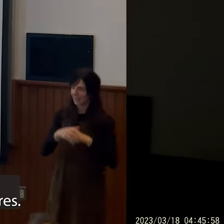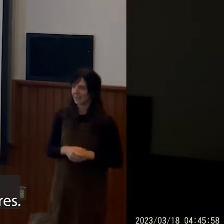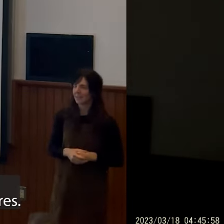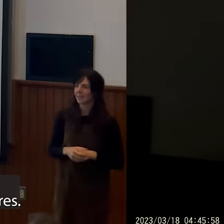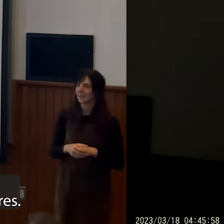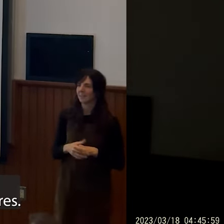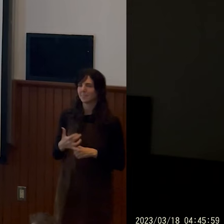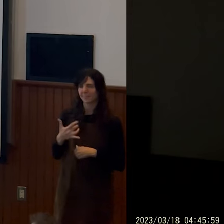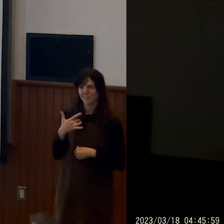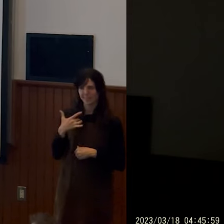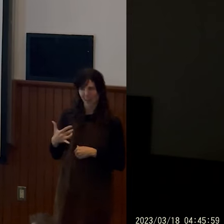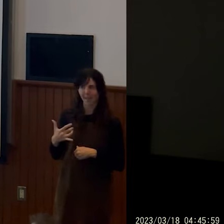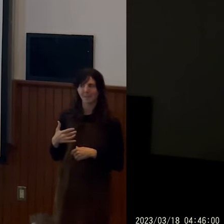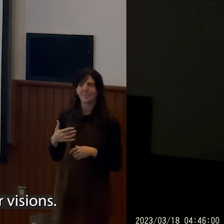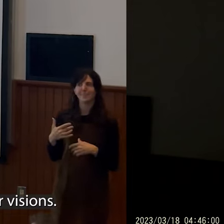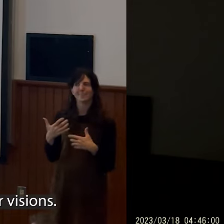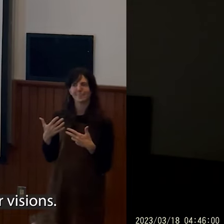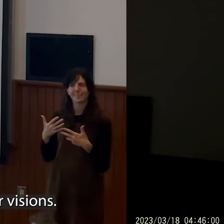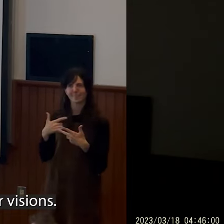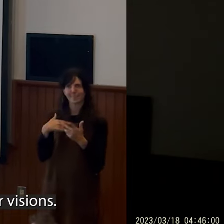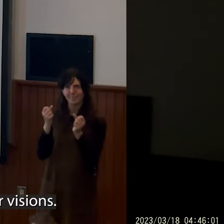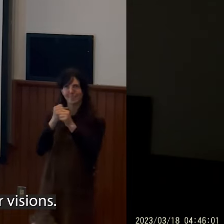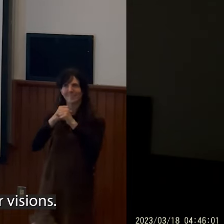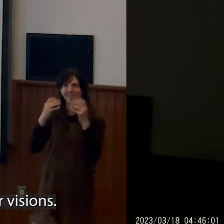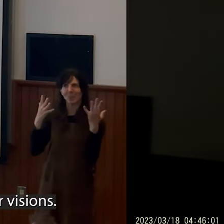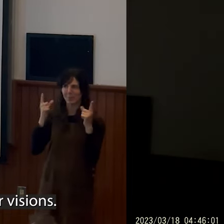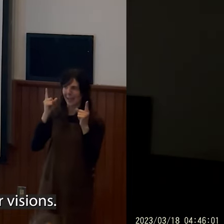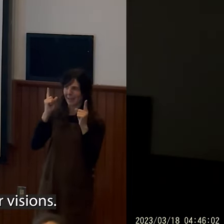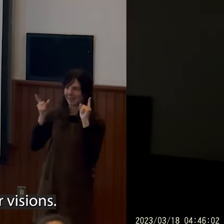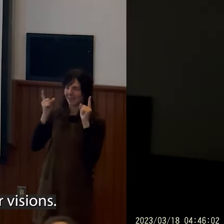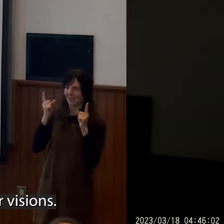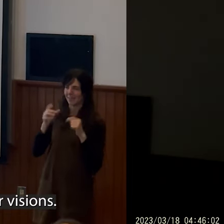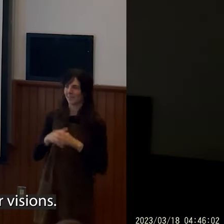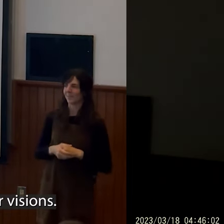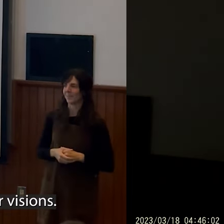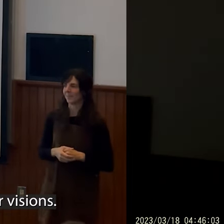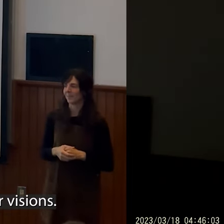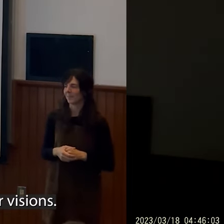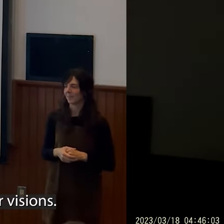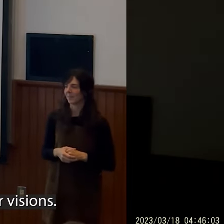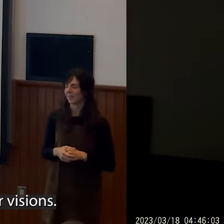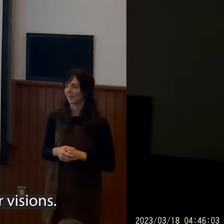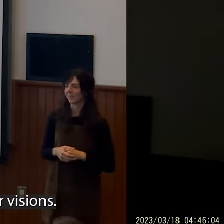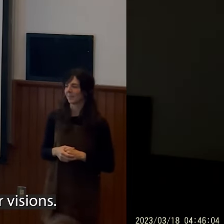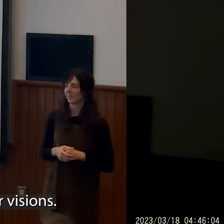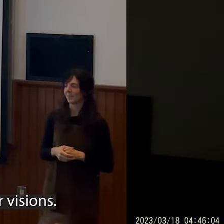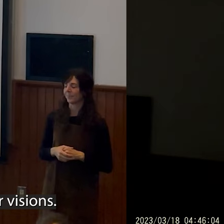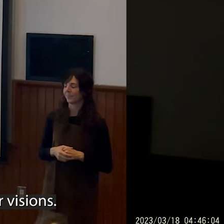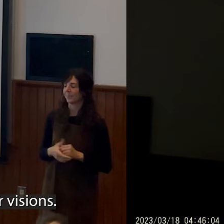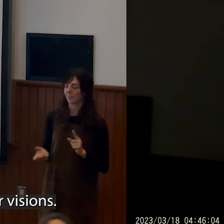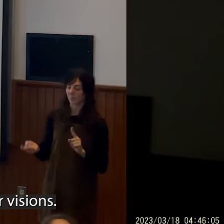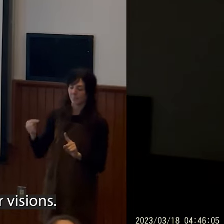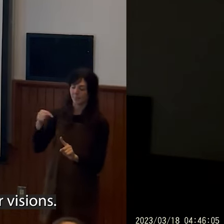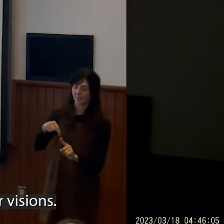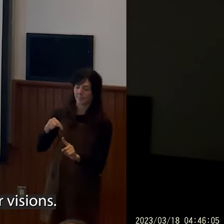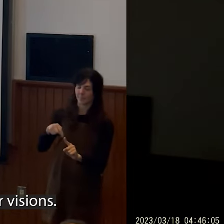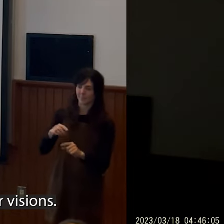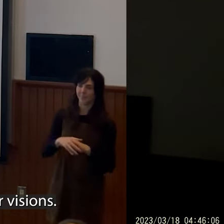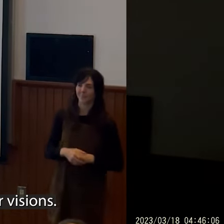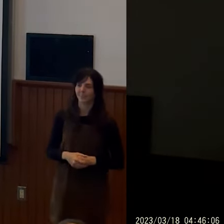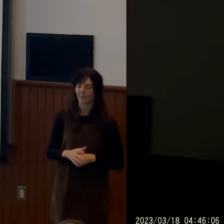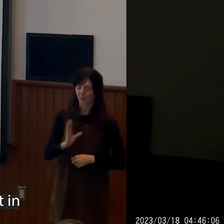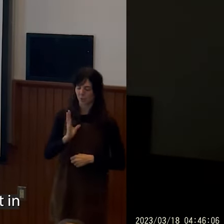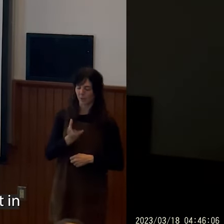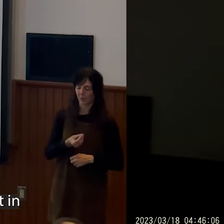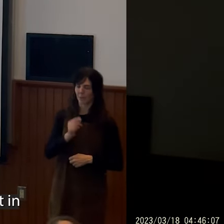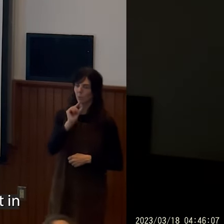transgenic creatures here. So in coming back to my trans and queer